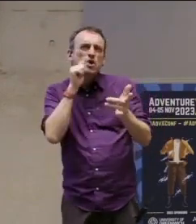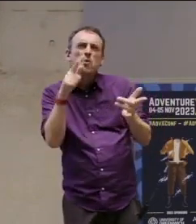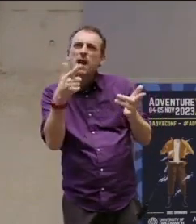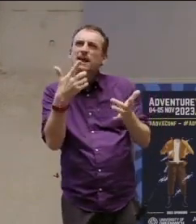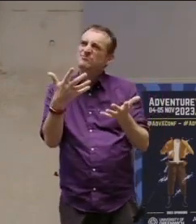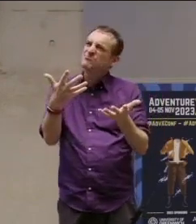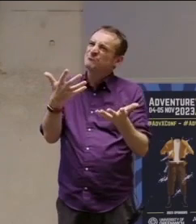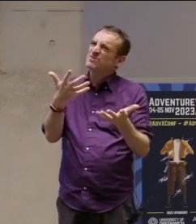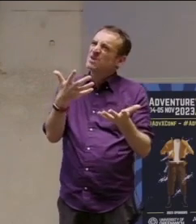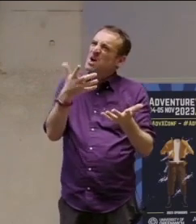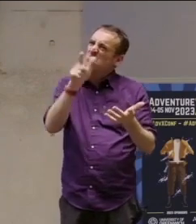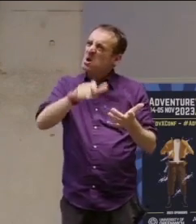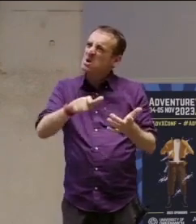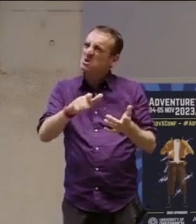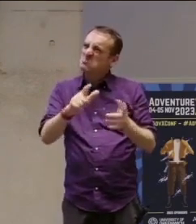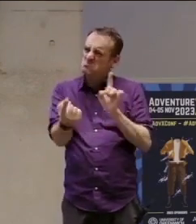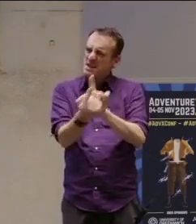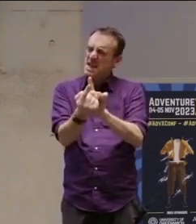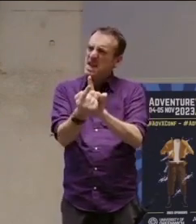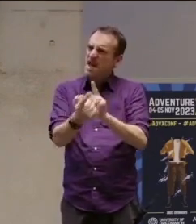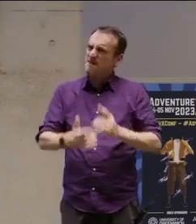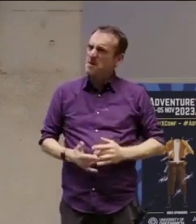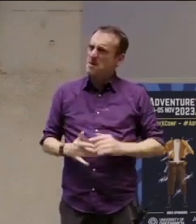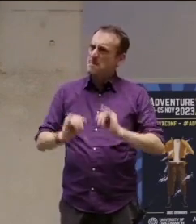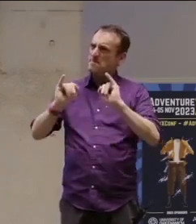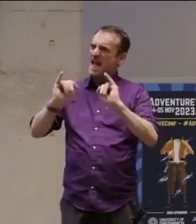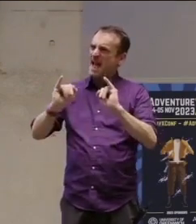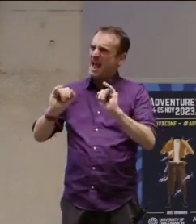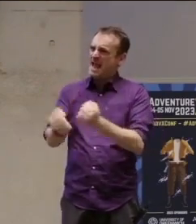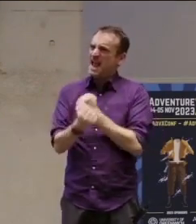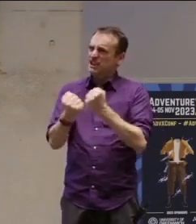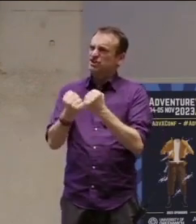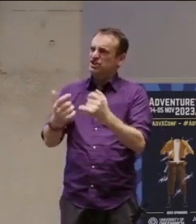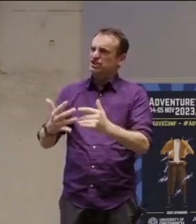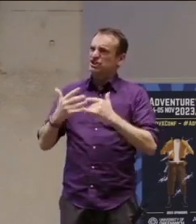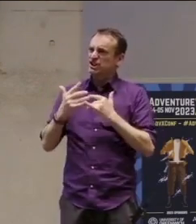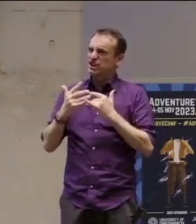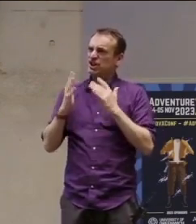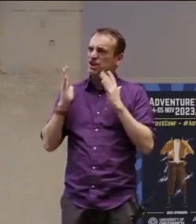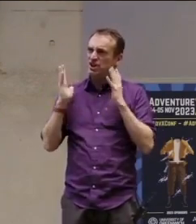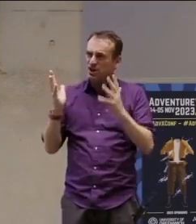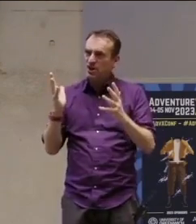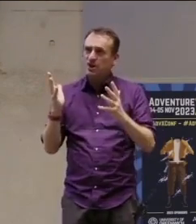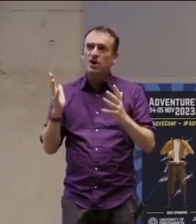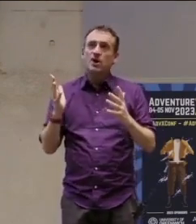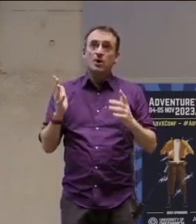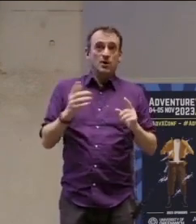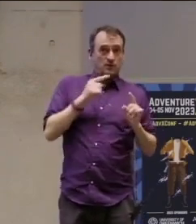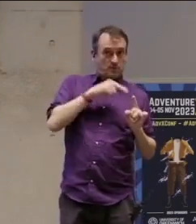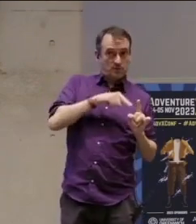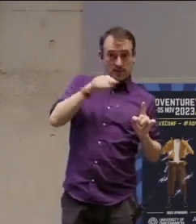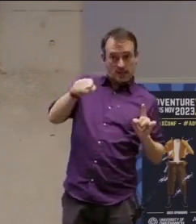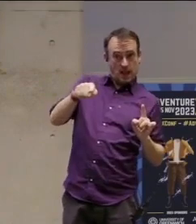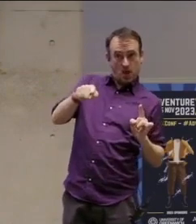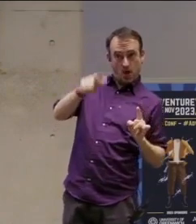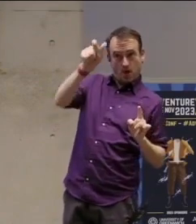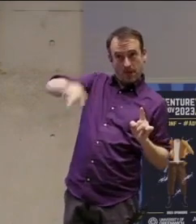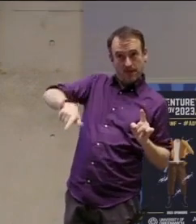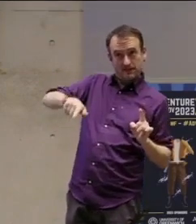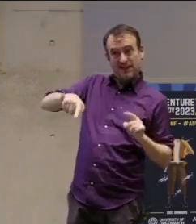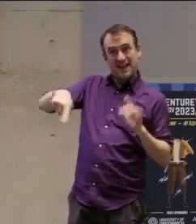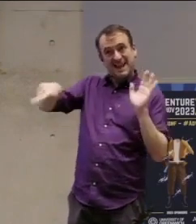good vibes? It's that kind of vibe, where it's like, you kind of clear out the spirits, clear out the negativity in their head by fighting them